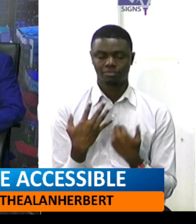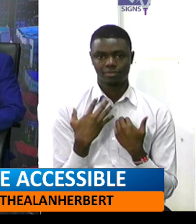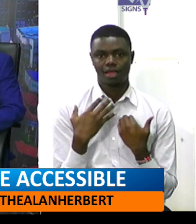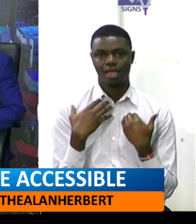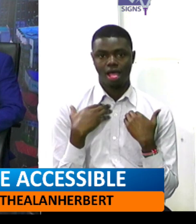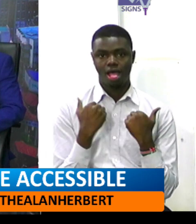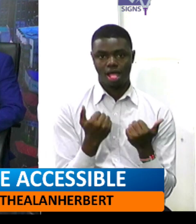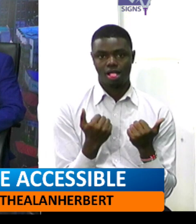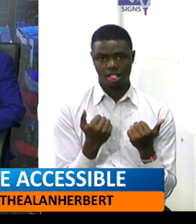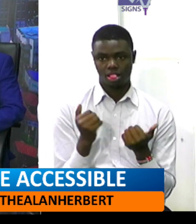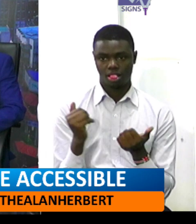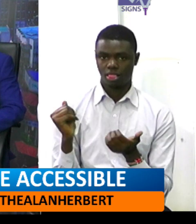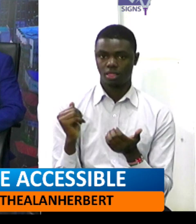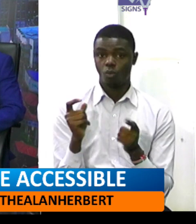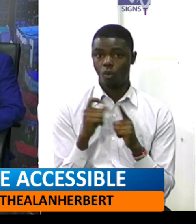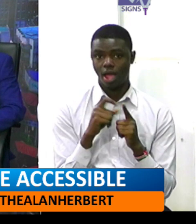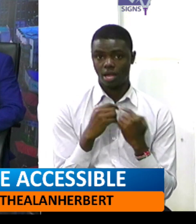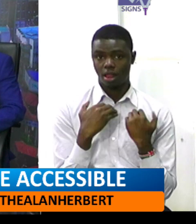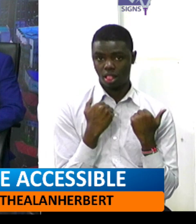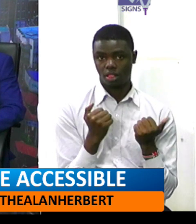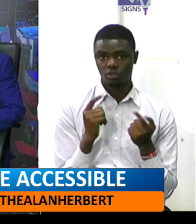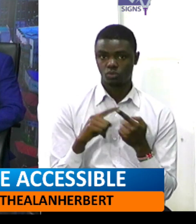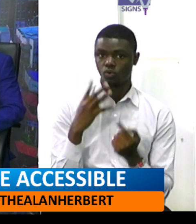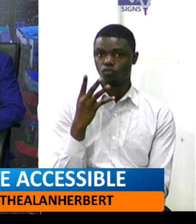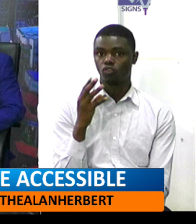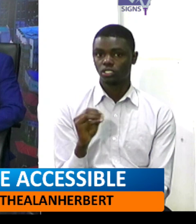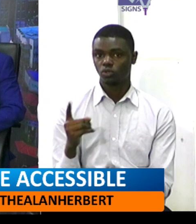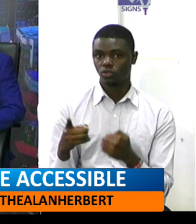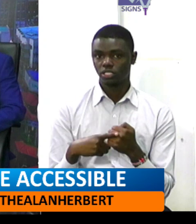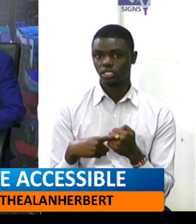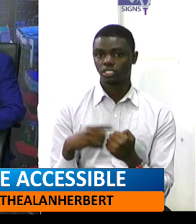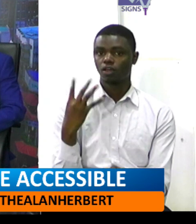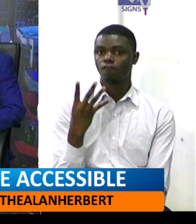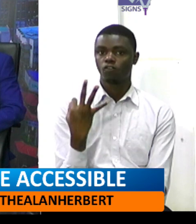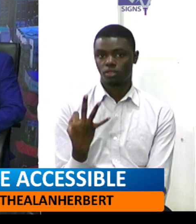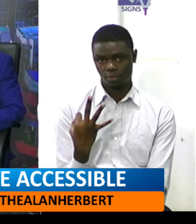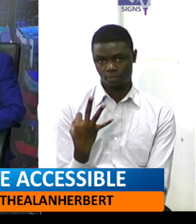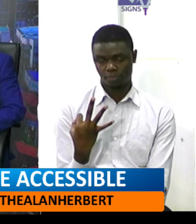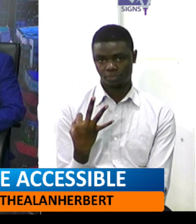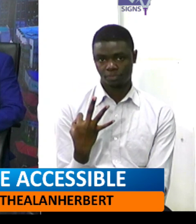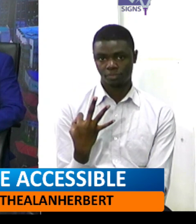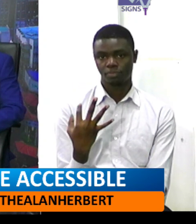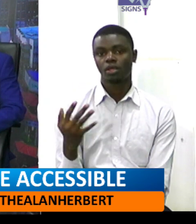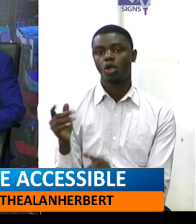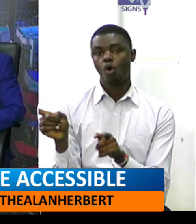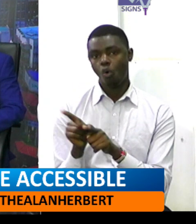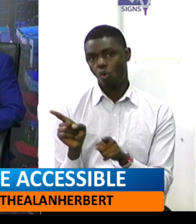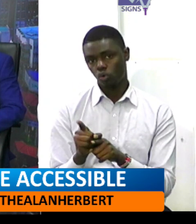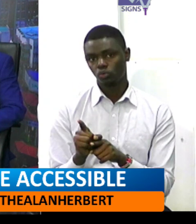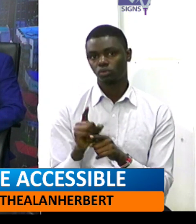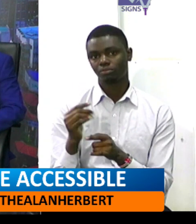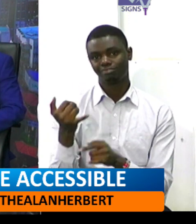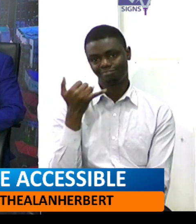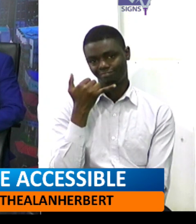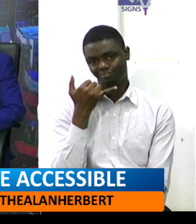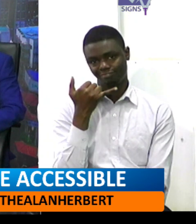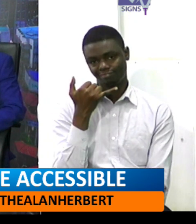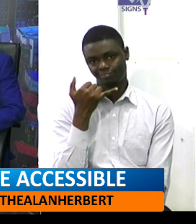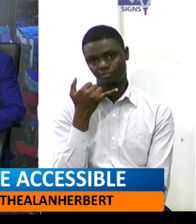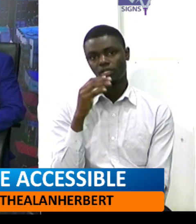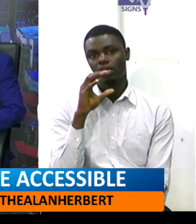Health, and send the word health to 40643. You can also reach us on phone